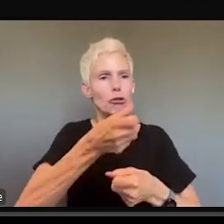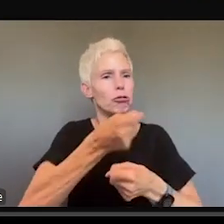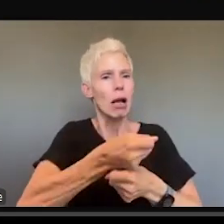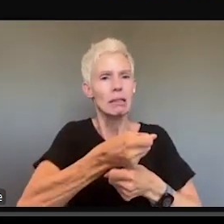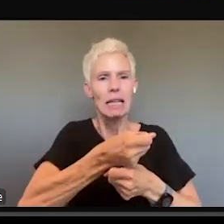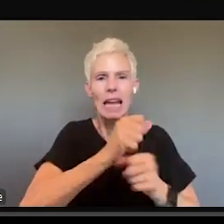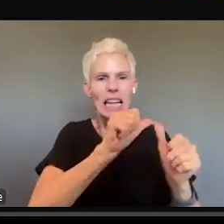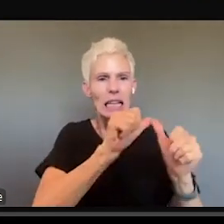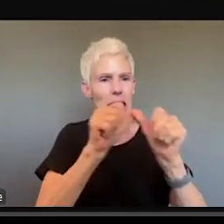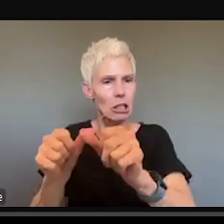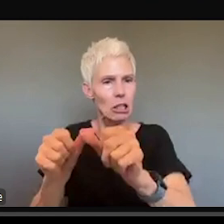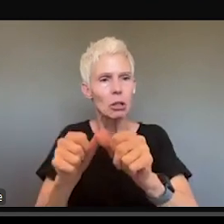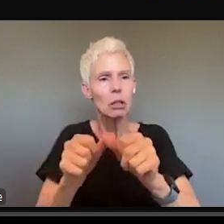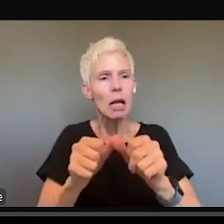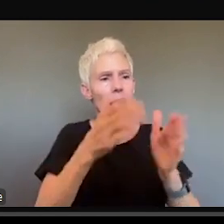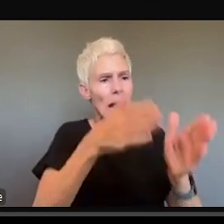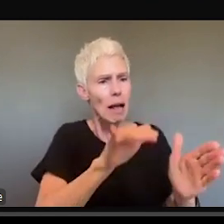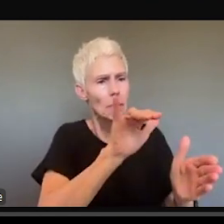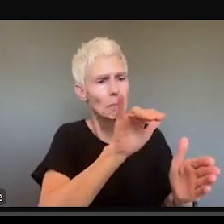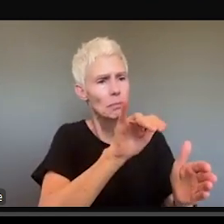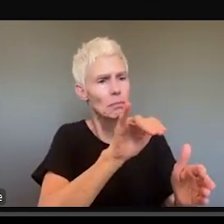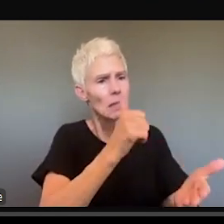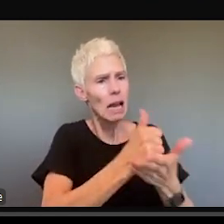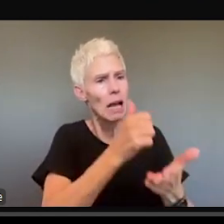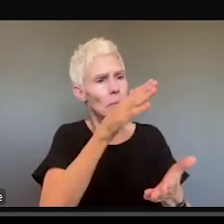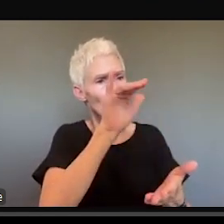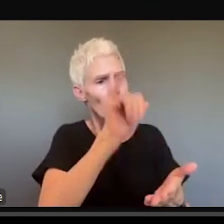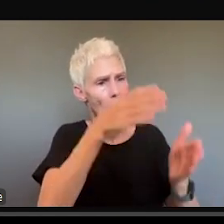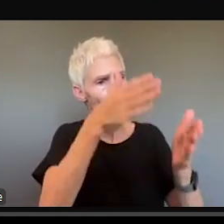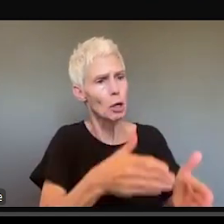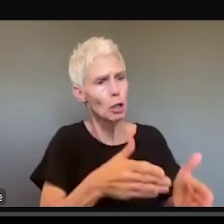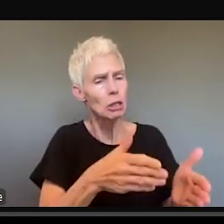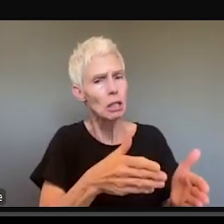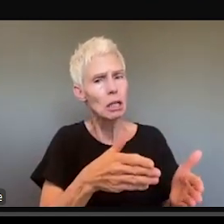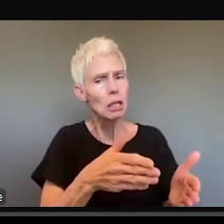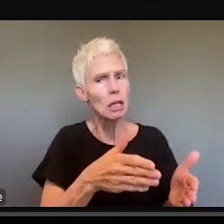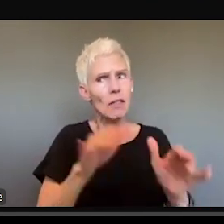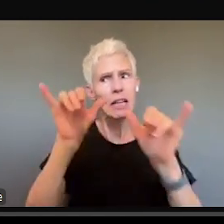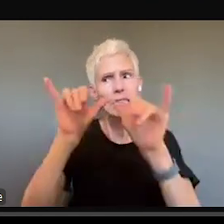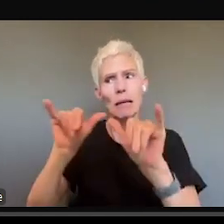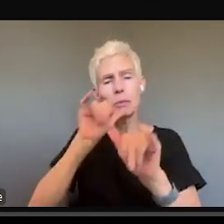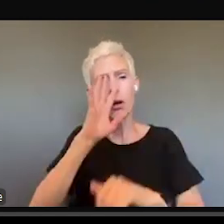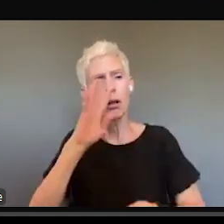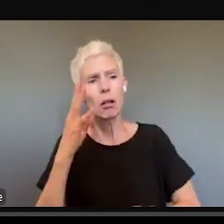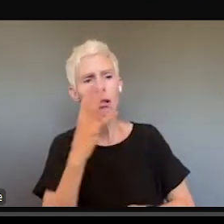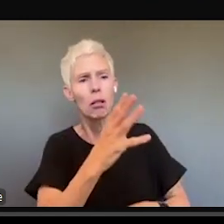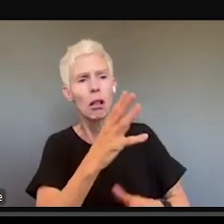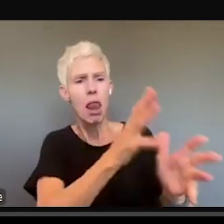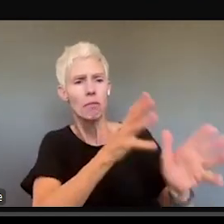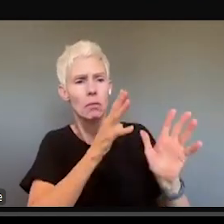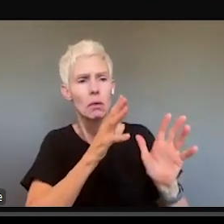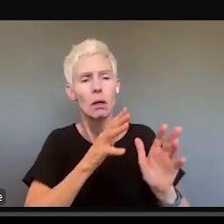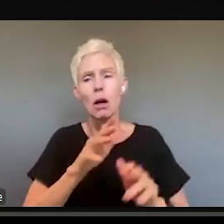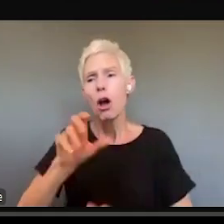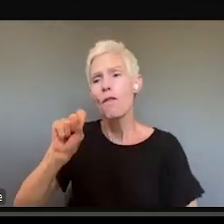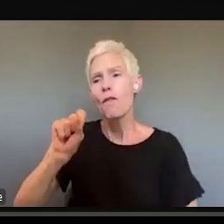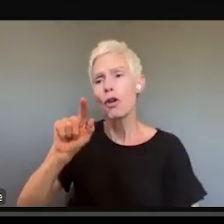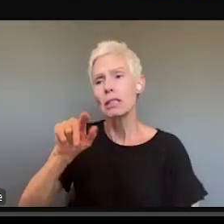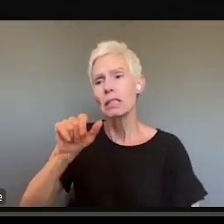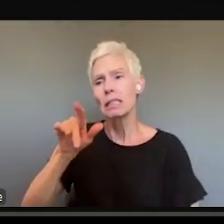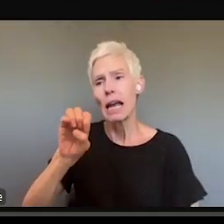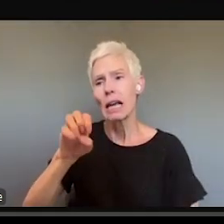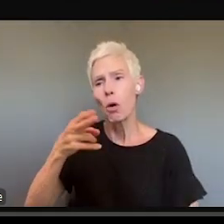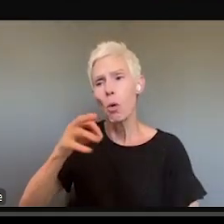the individual believe that they're not being abandoned by the system. For stakeholders, this matters